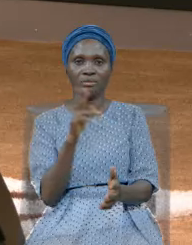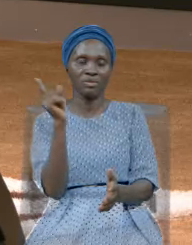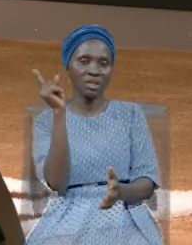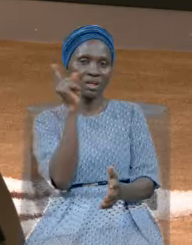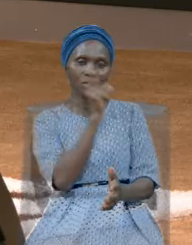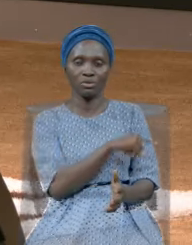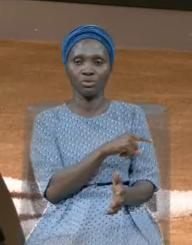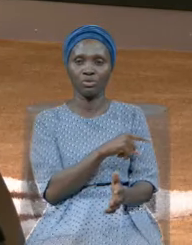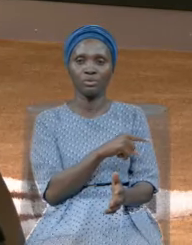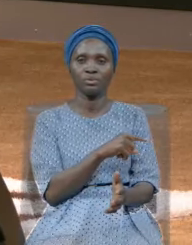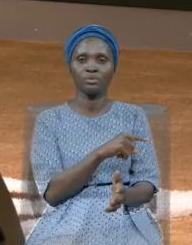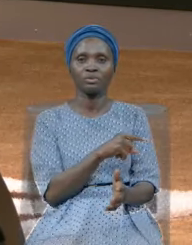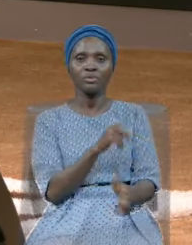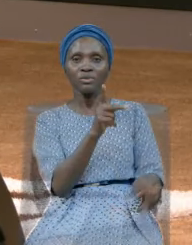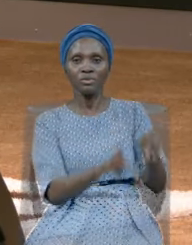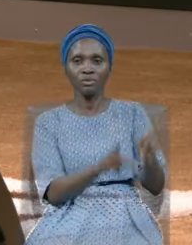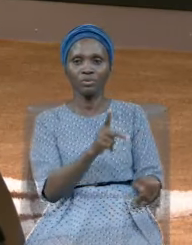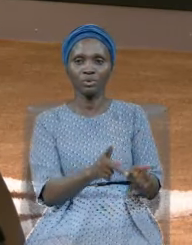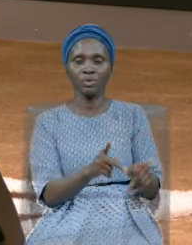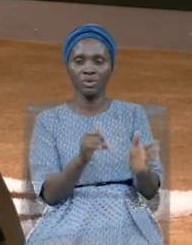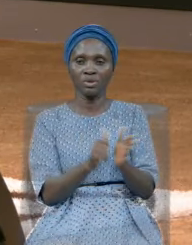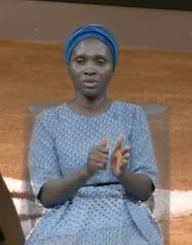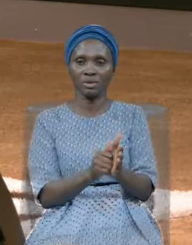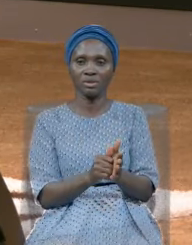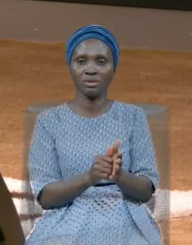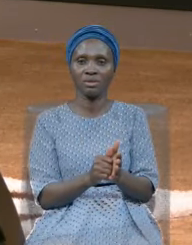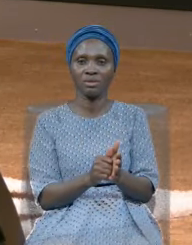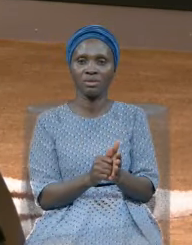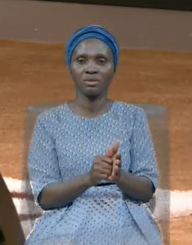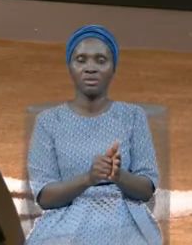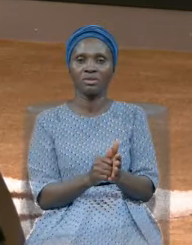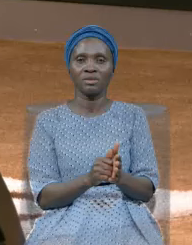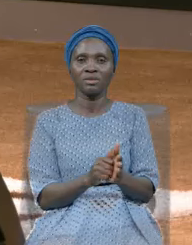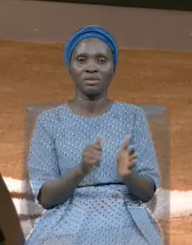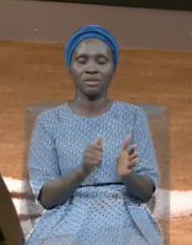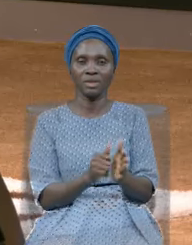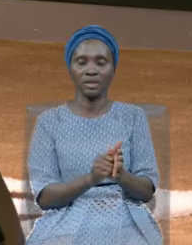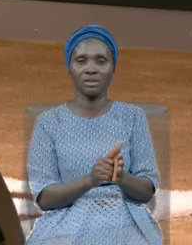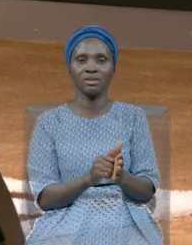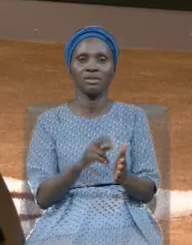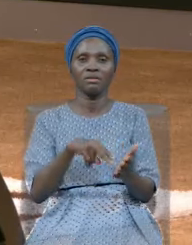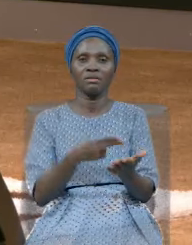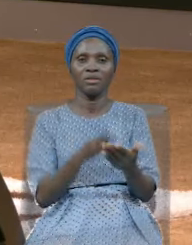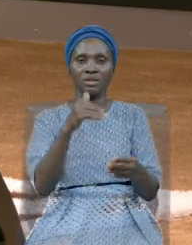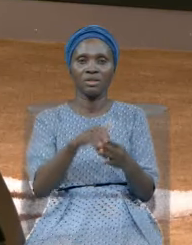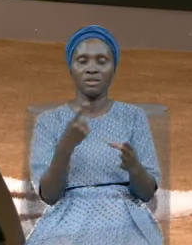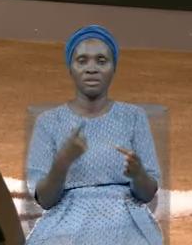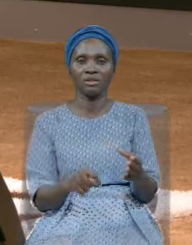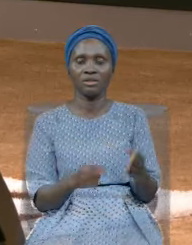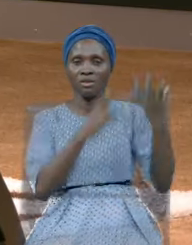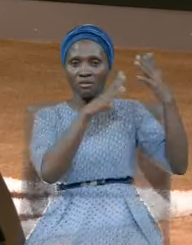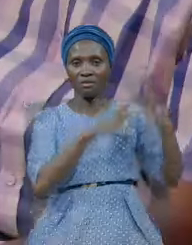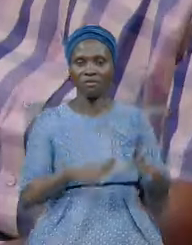antediluvian, that is, the people that preceded the flood. He distinguished himself.